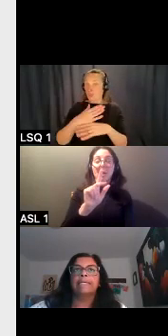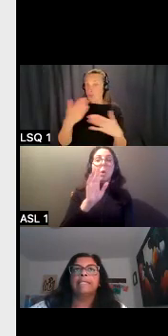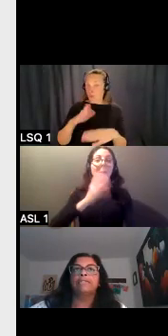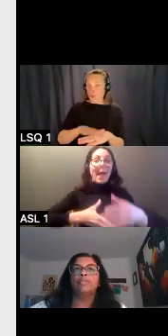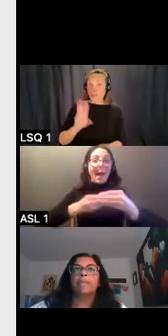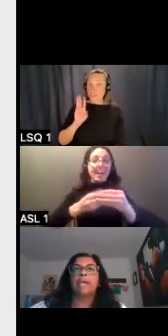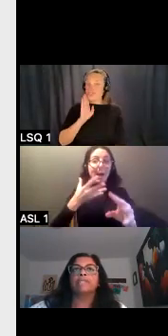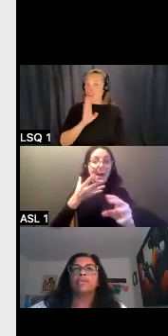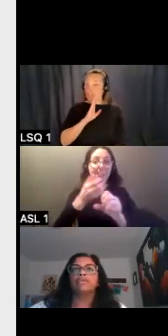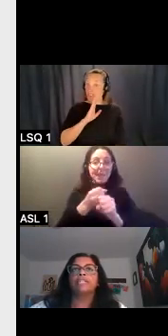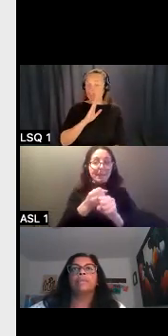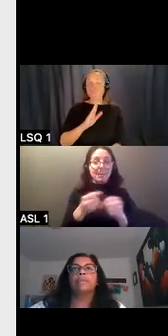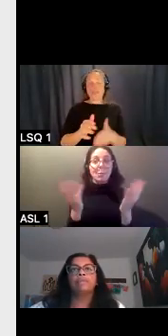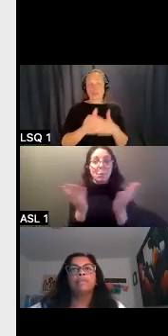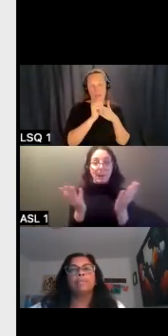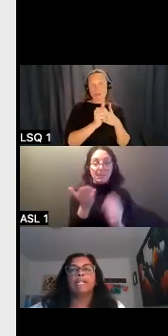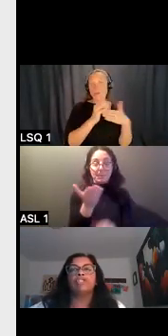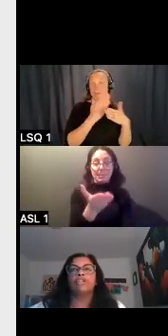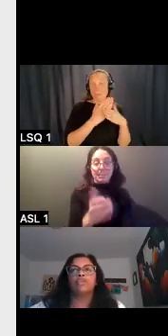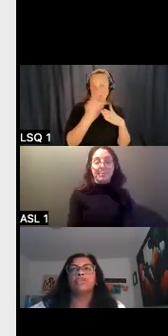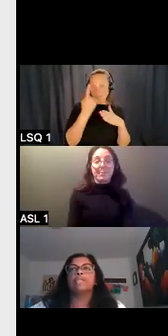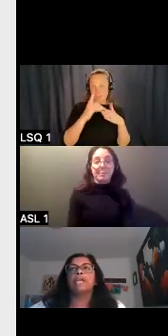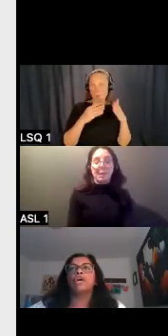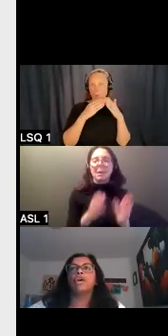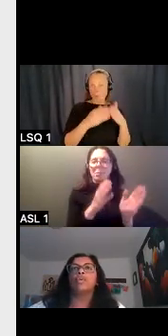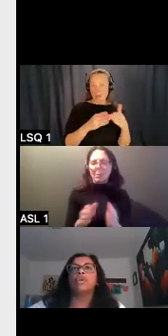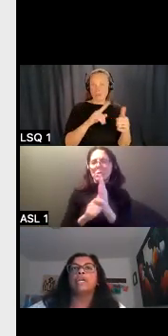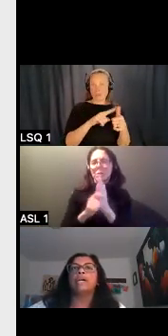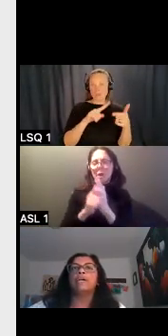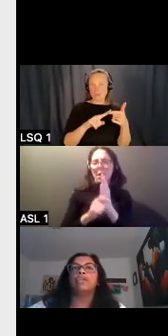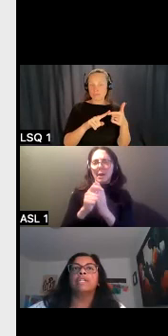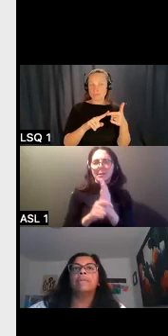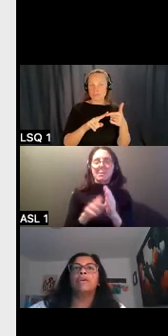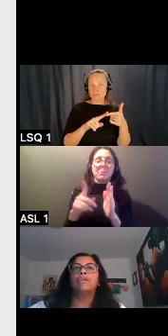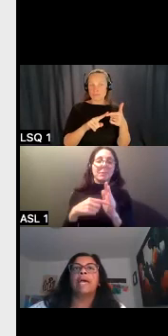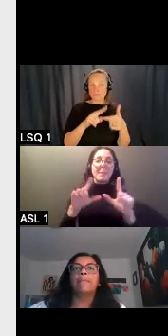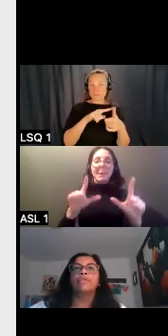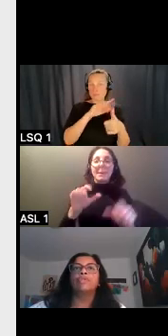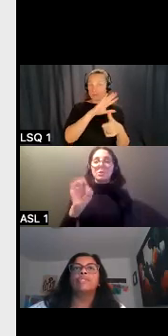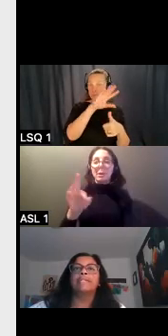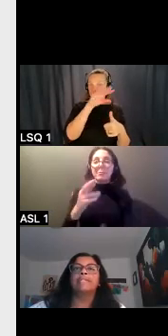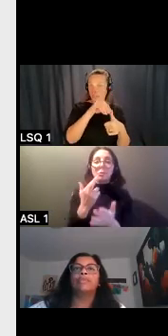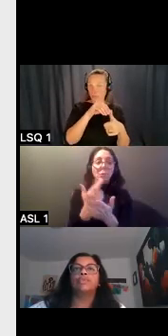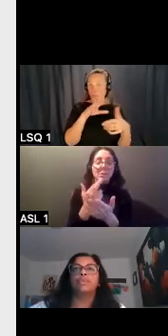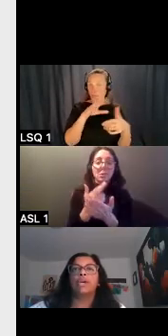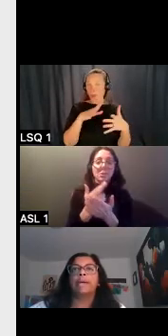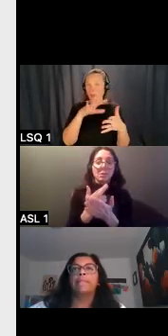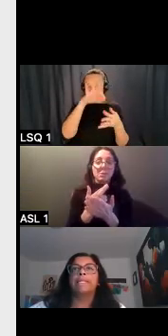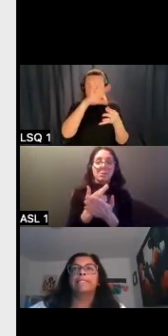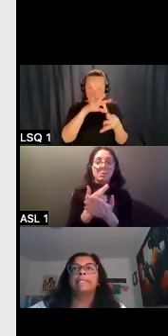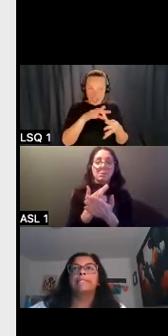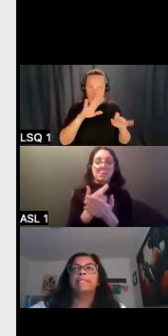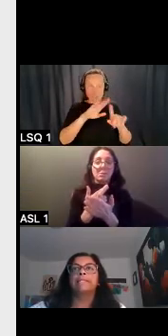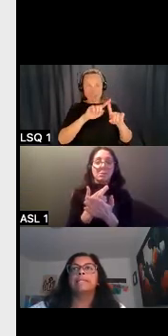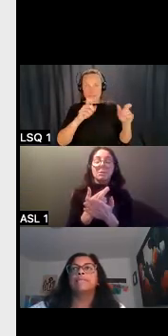to this date. Preparation guide for the request, page of resources, including an